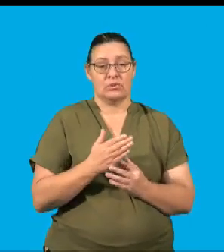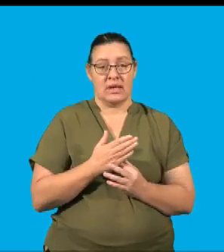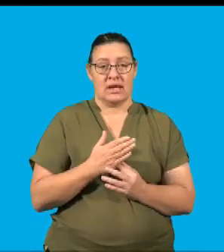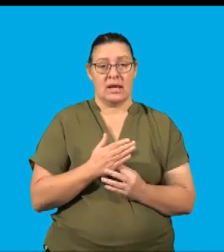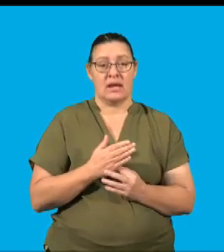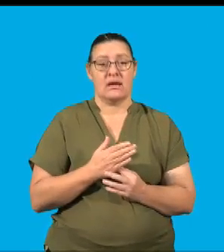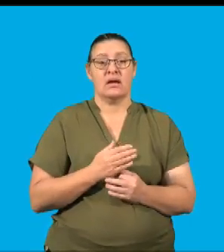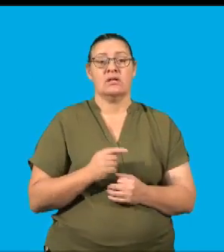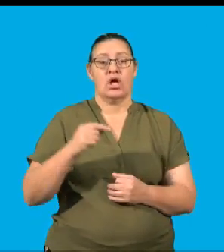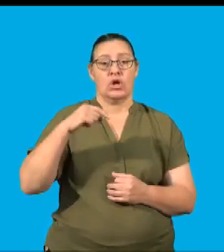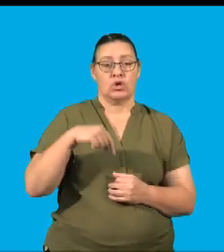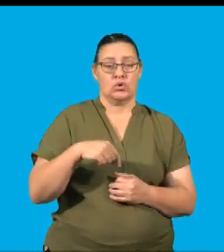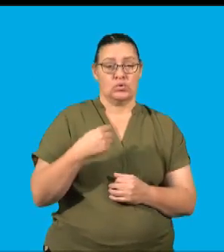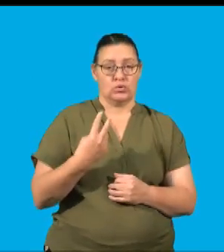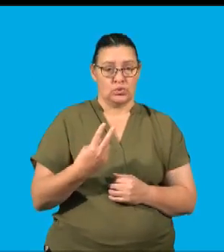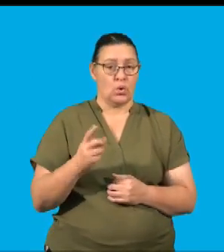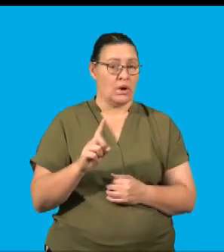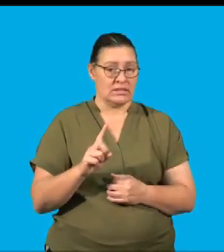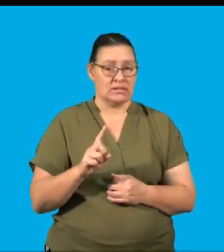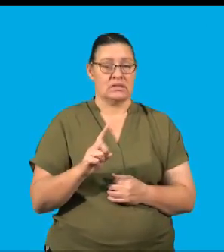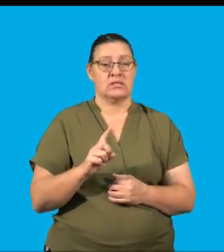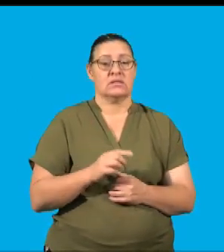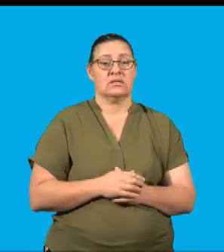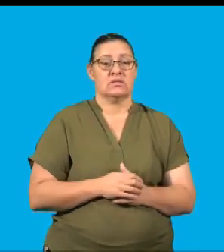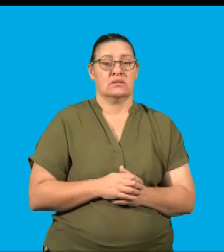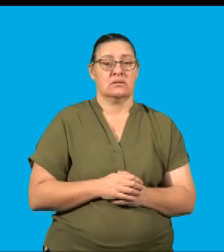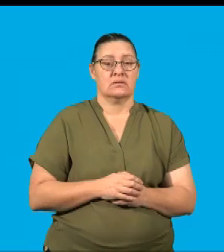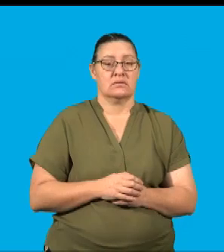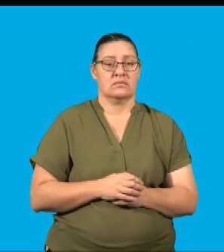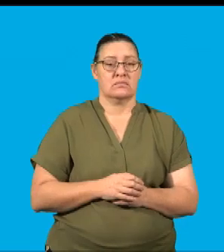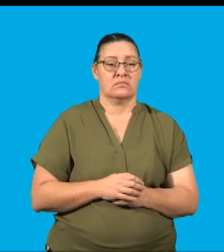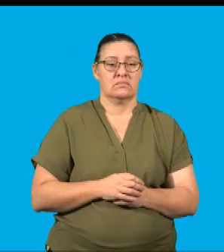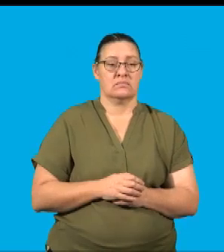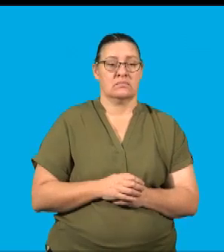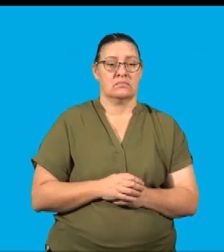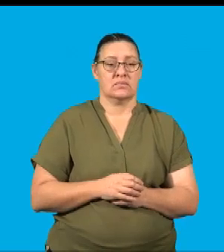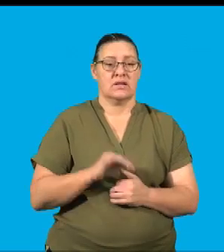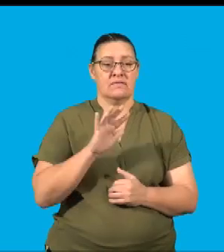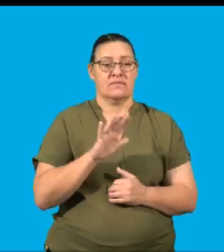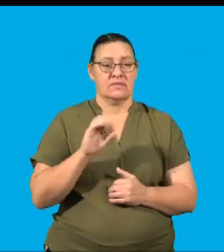that lies between the, it is Q2, which is what, which is 50%.